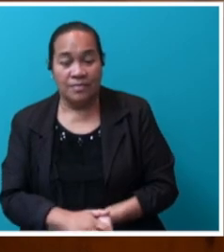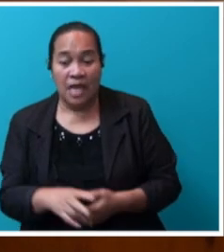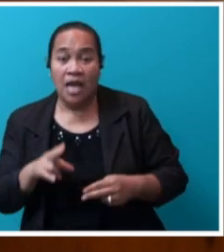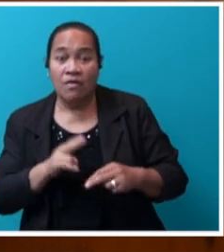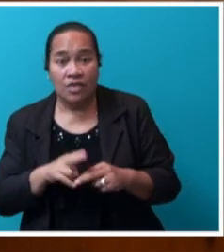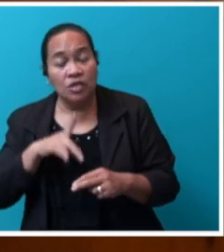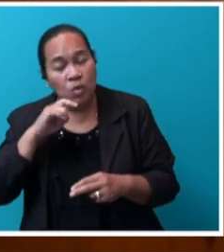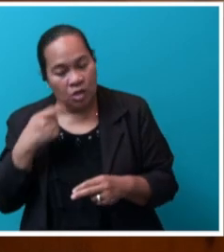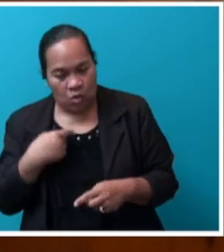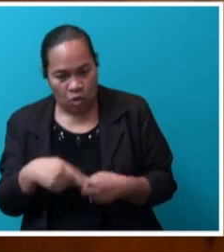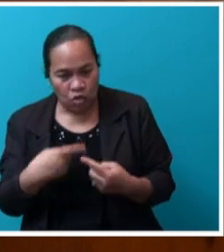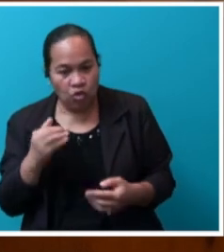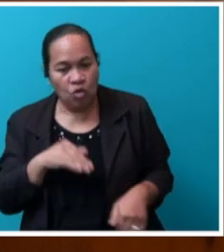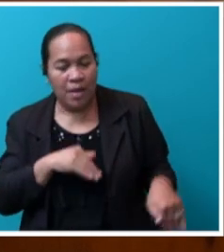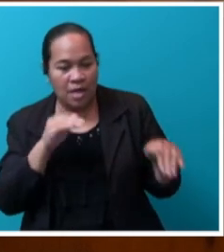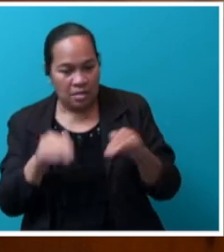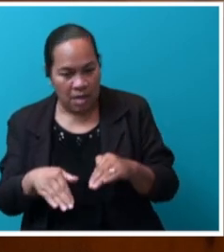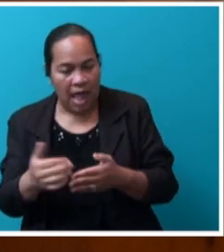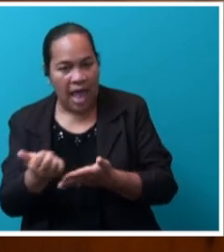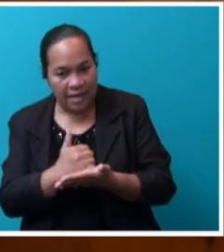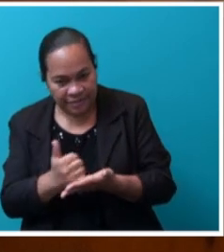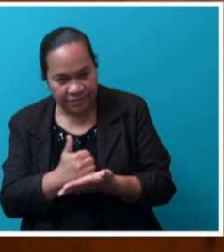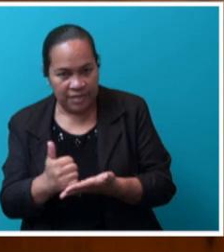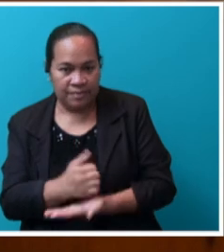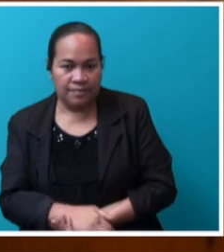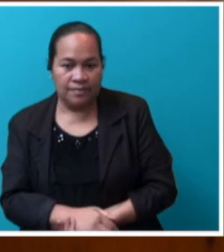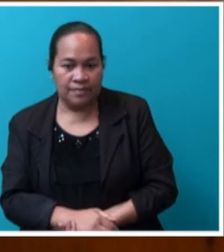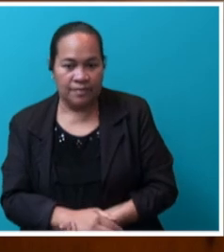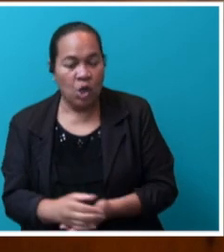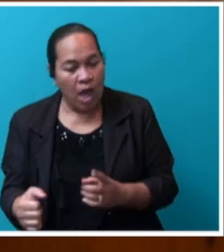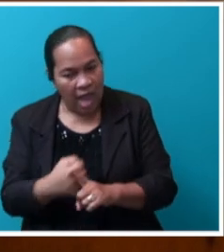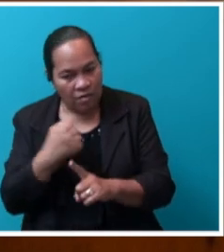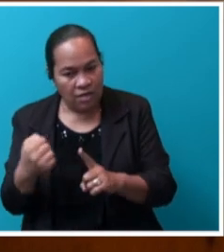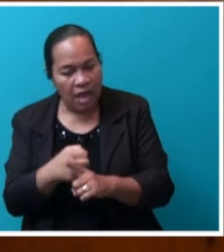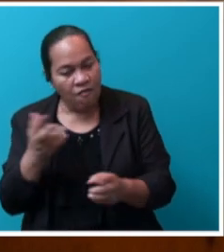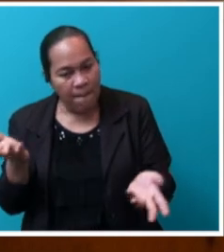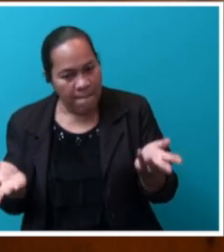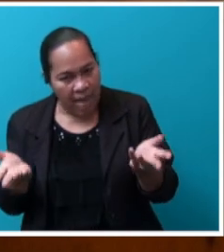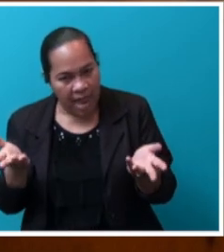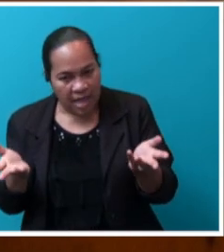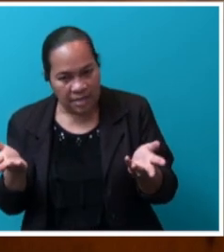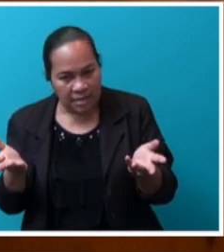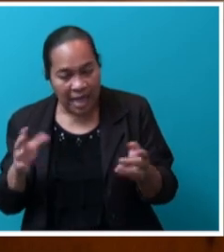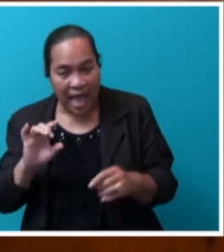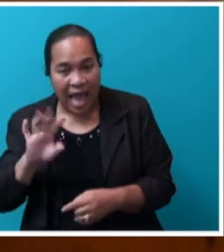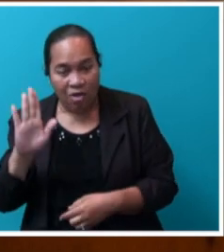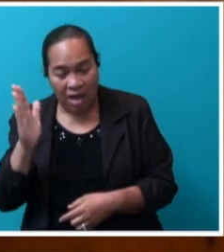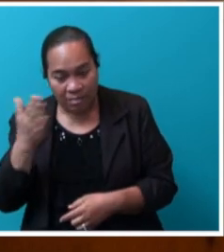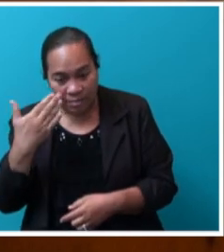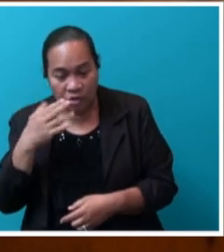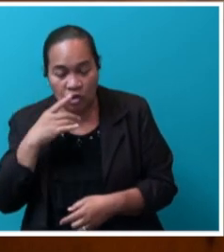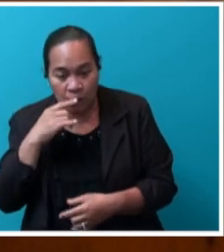continue to participate actively in these negotiations, advocating for a balanced outcome that preserves the